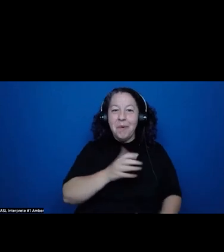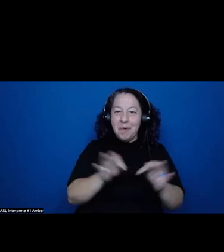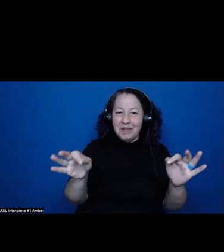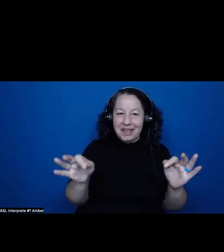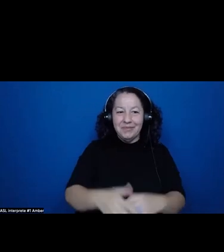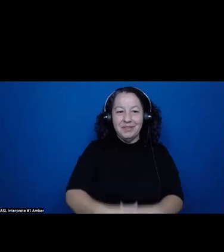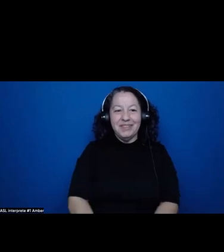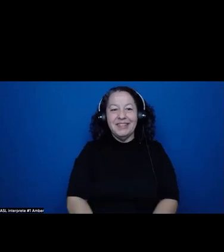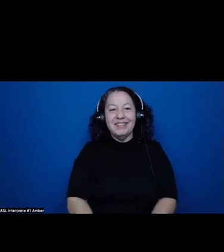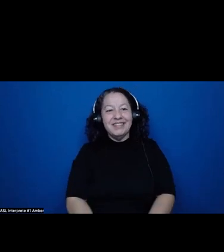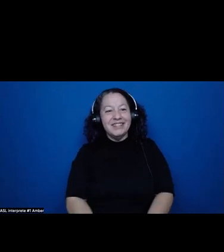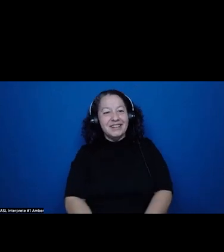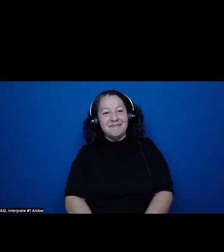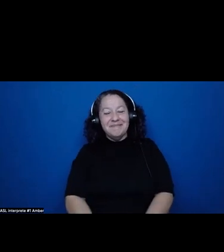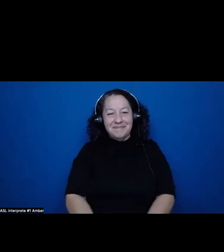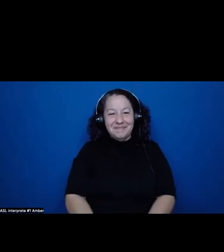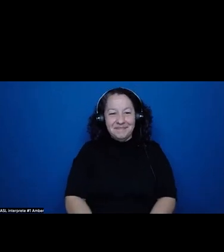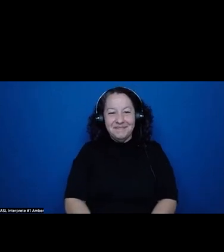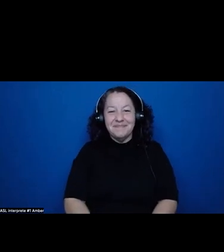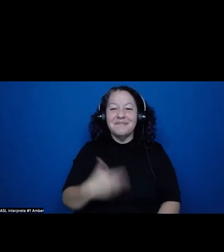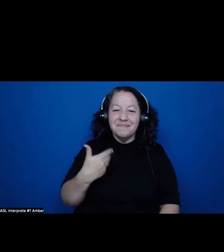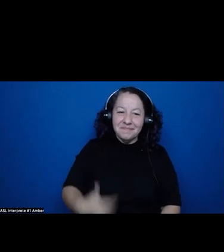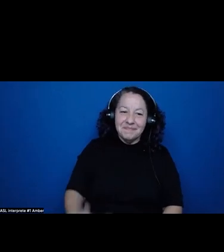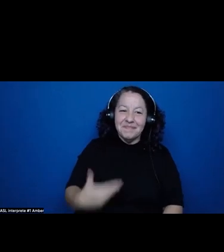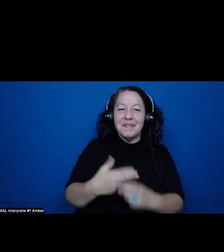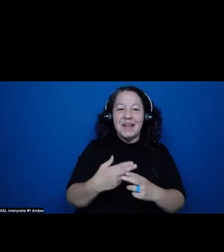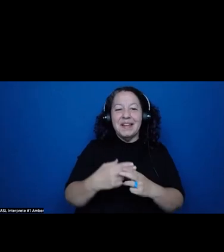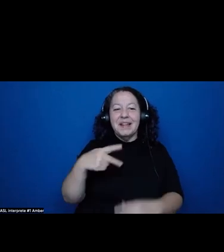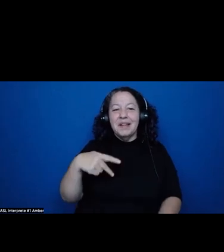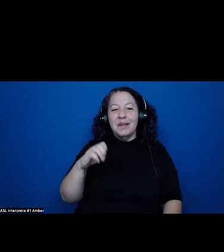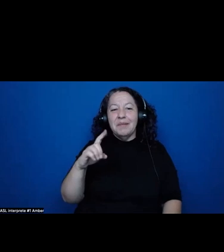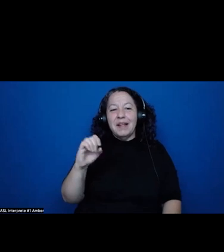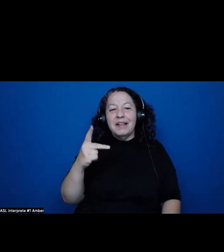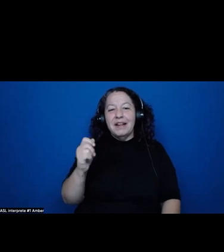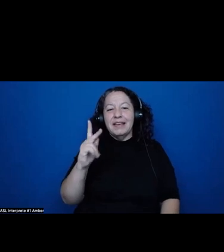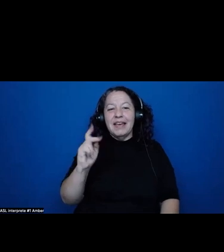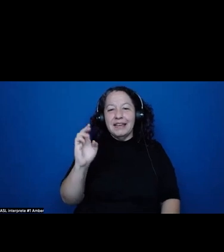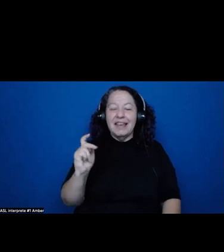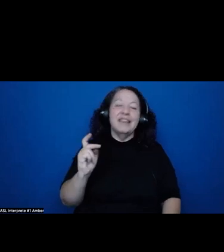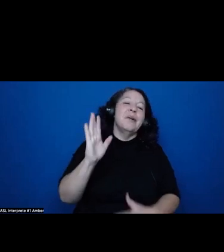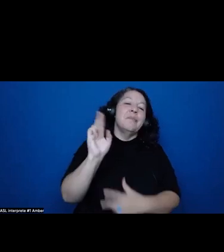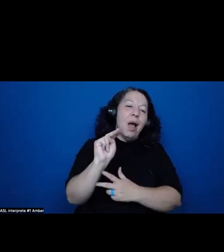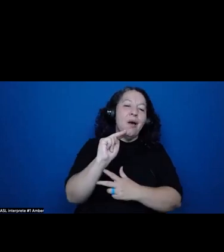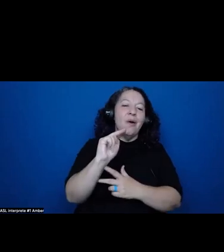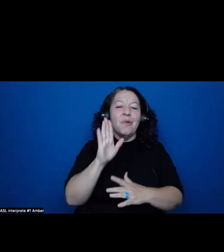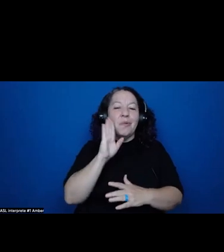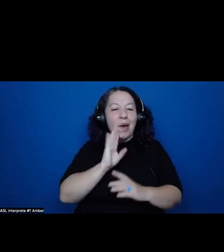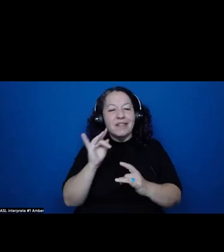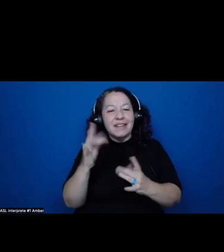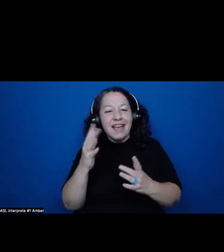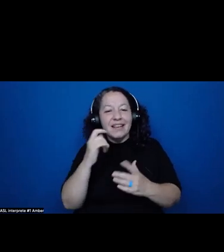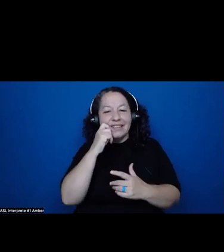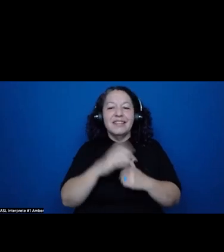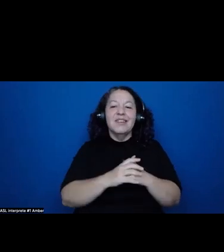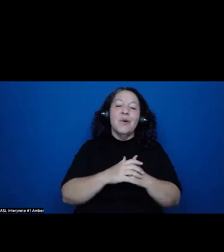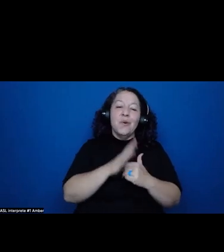olo ingo o Pelenakeke Brown. I am a light brown skinned woman with brown wavy hair